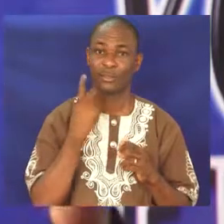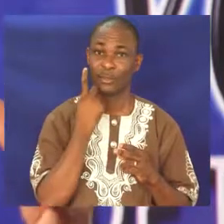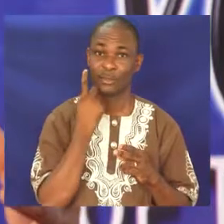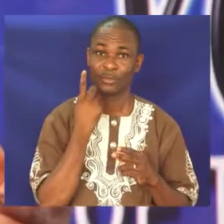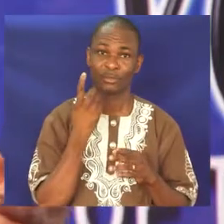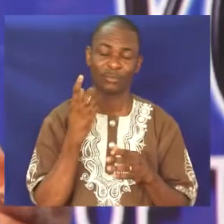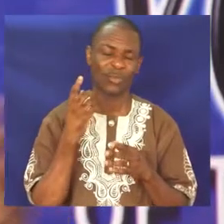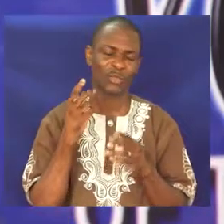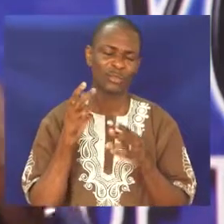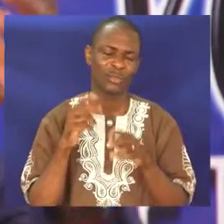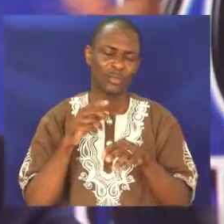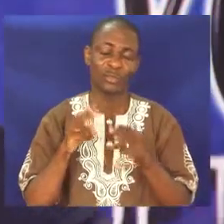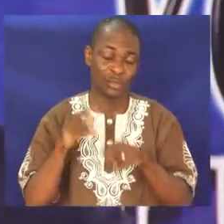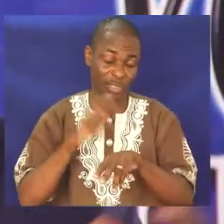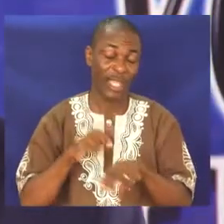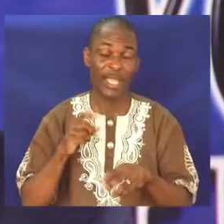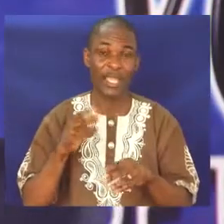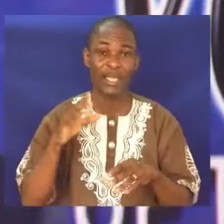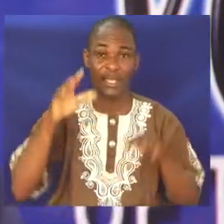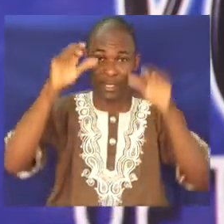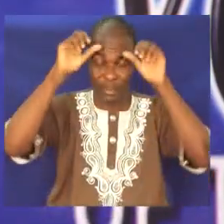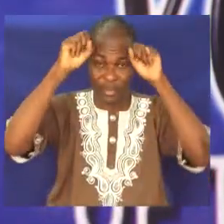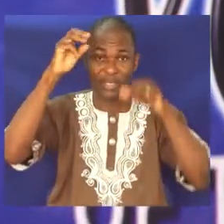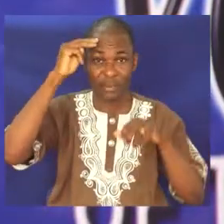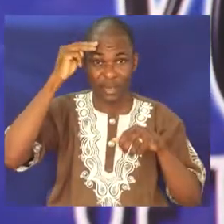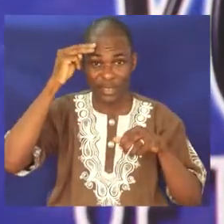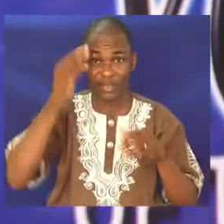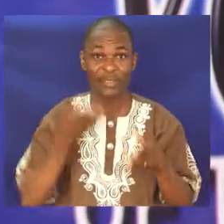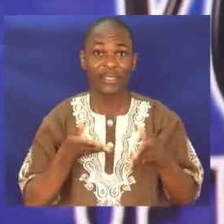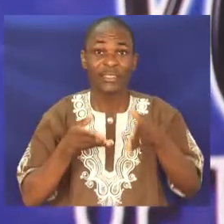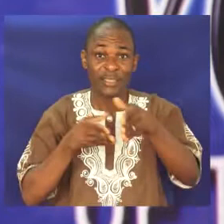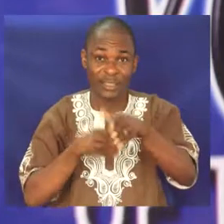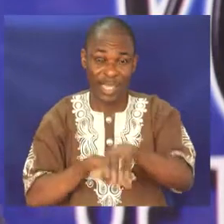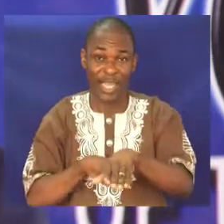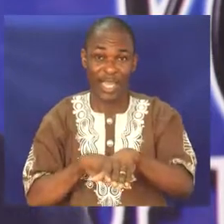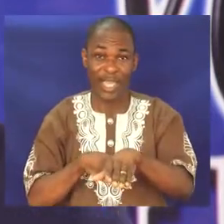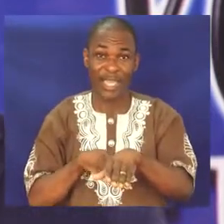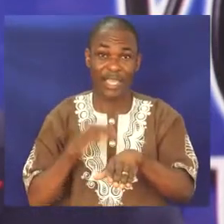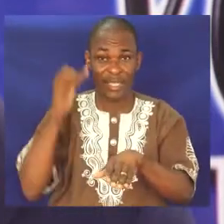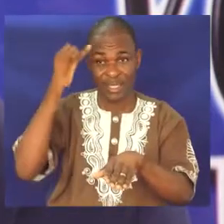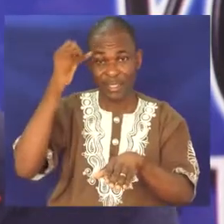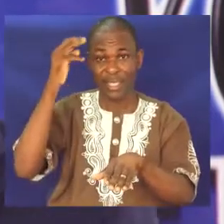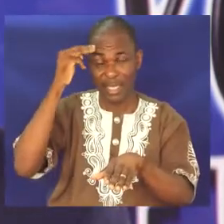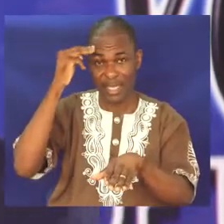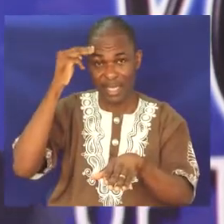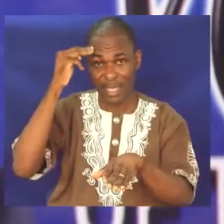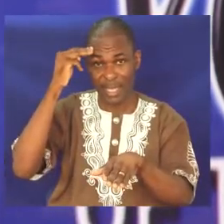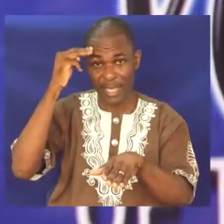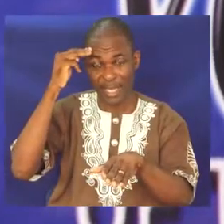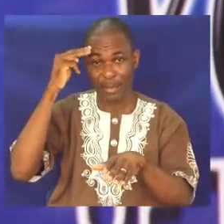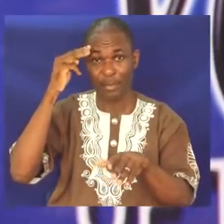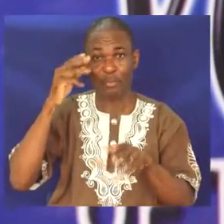President Mills awonya ne baabi ekro Yankopon fa ne kra ensie yie. E free so ne twa se President Mahama